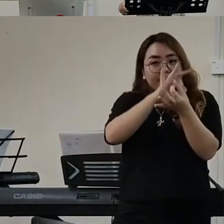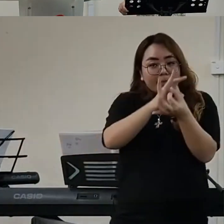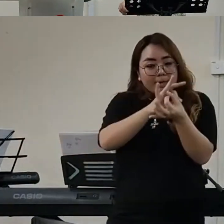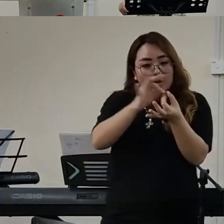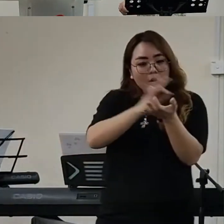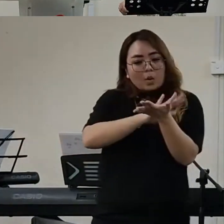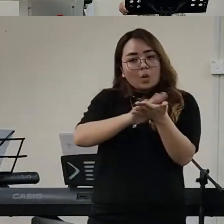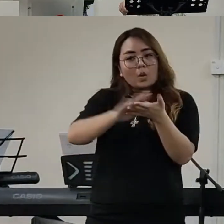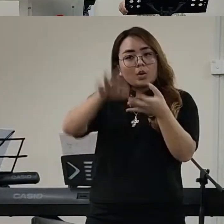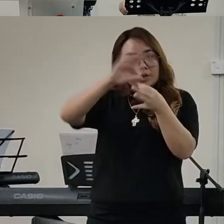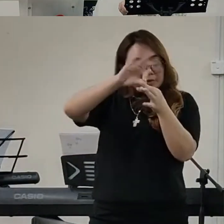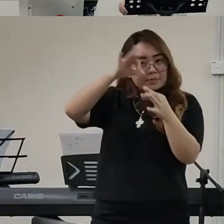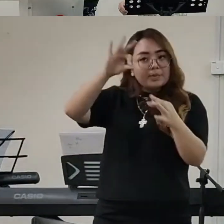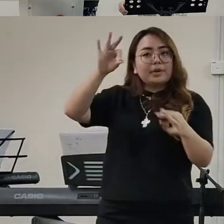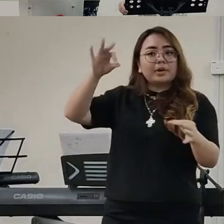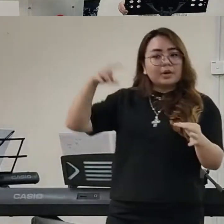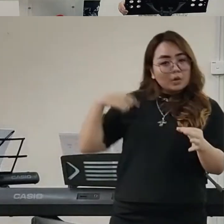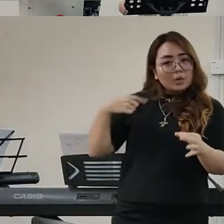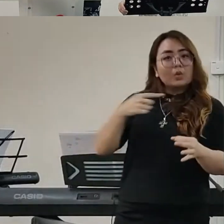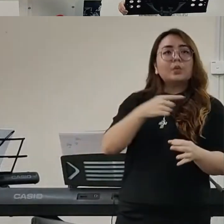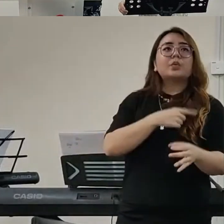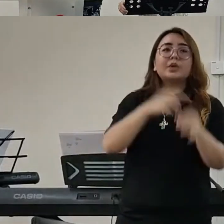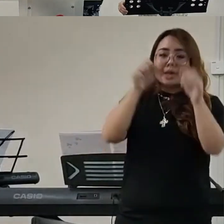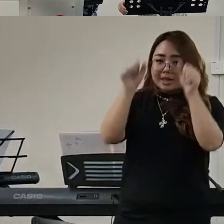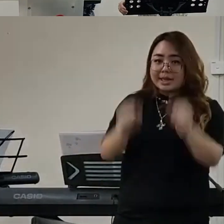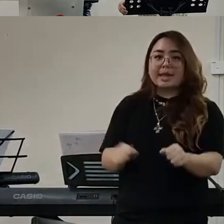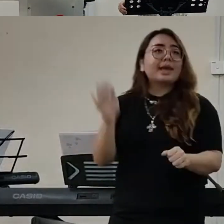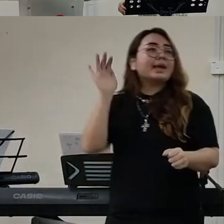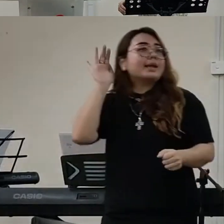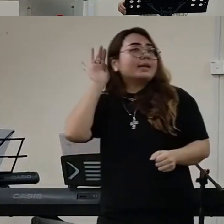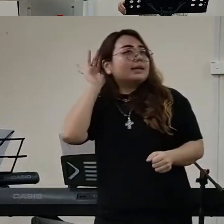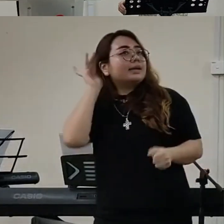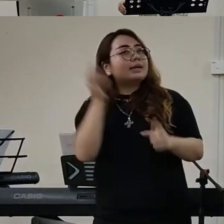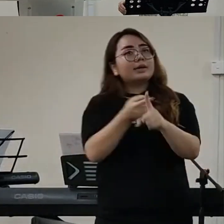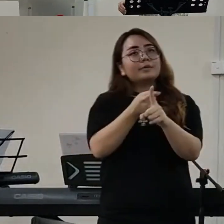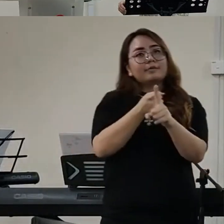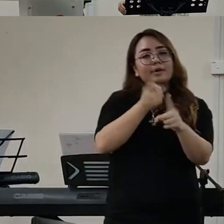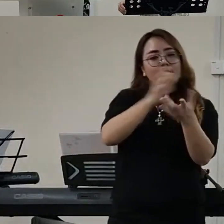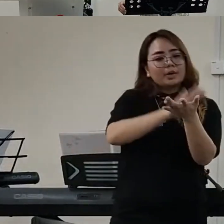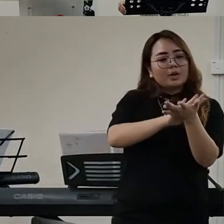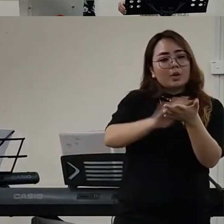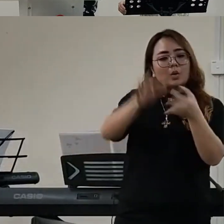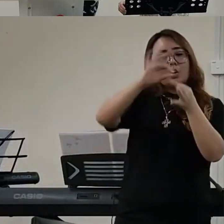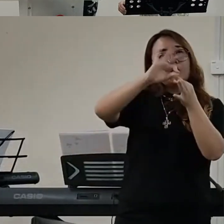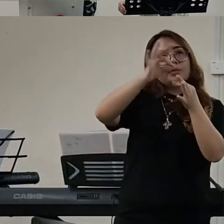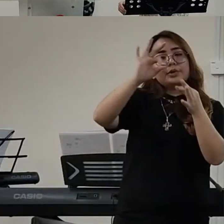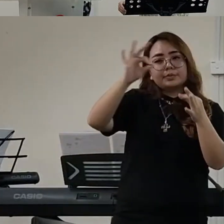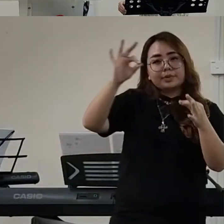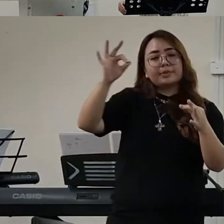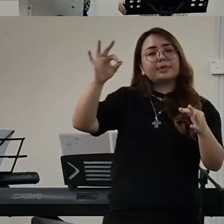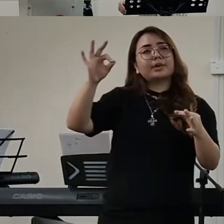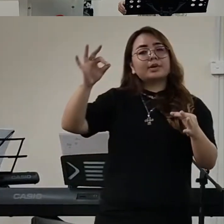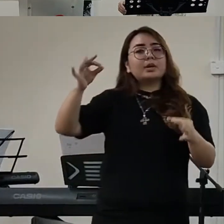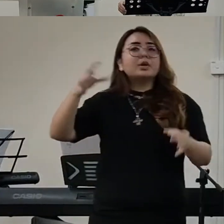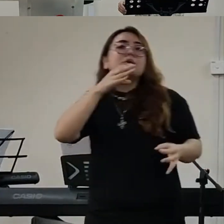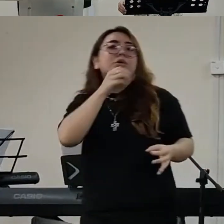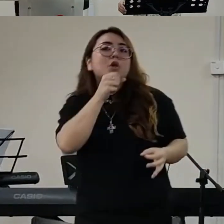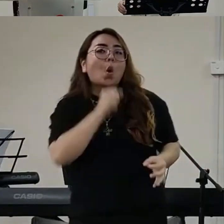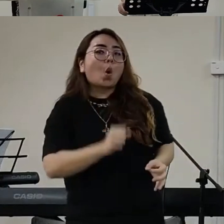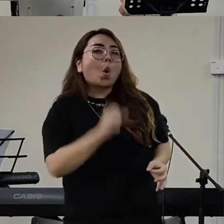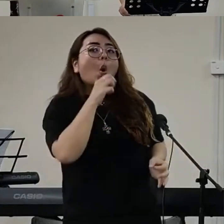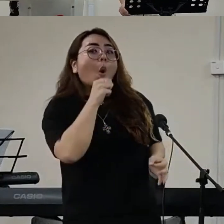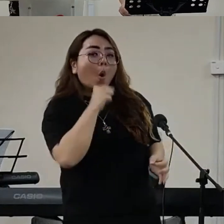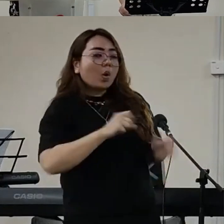Spirit. So in the Old Testament, only certain people and one of the groups will be prophets. So God will speak to the